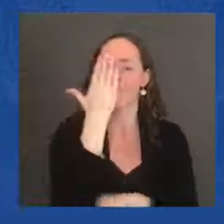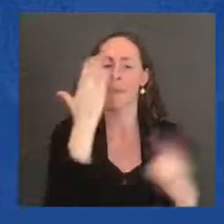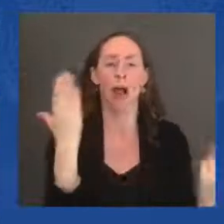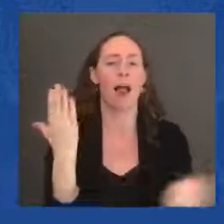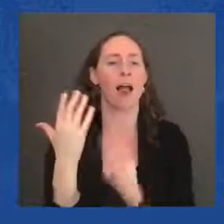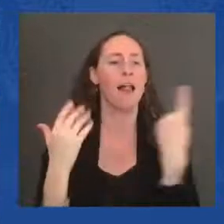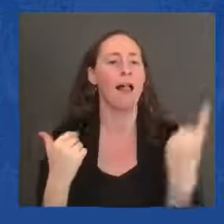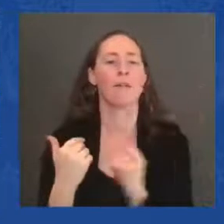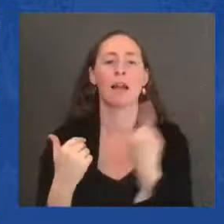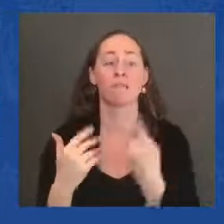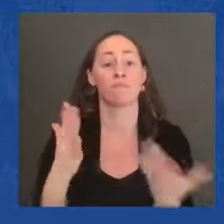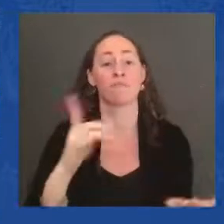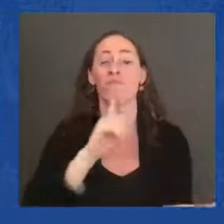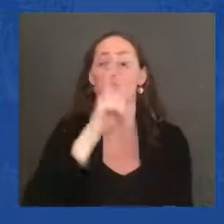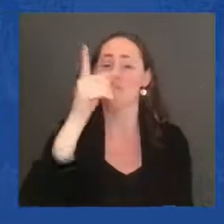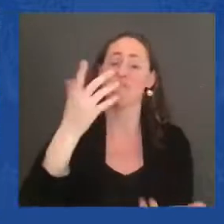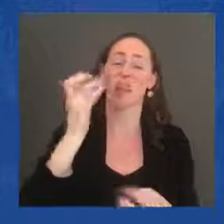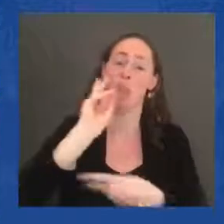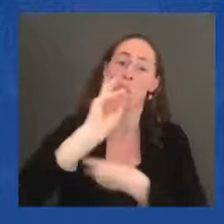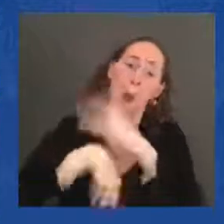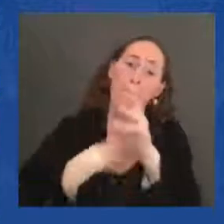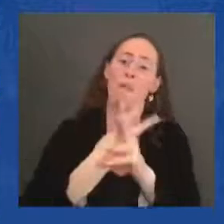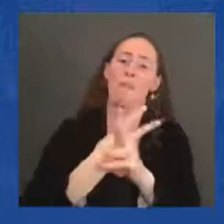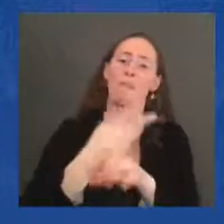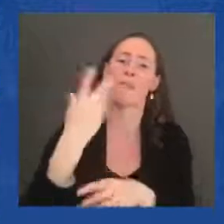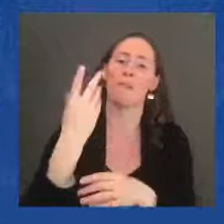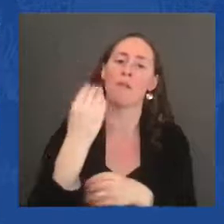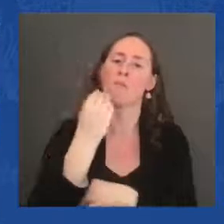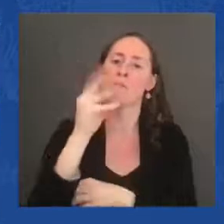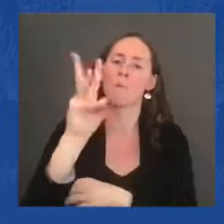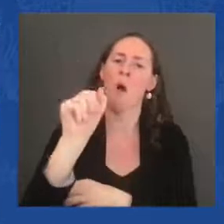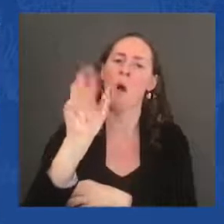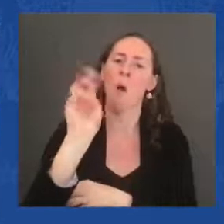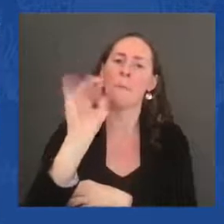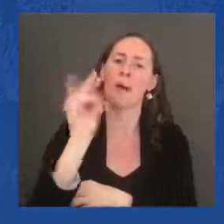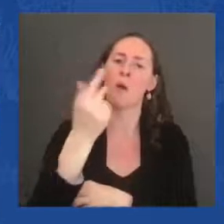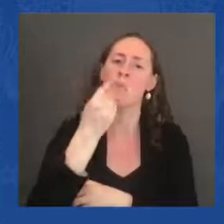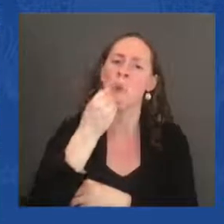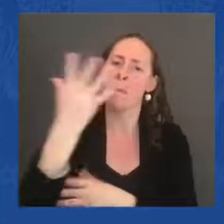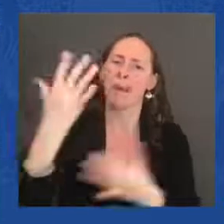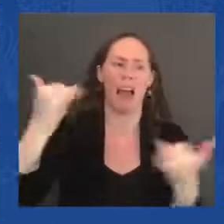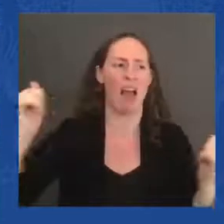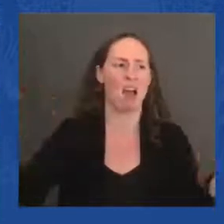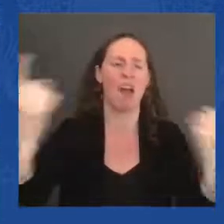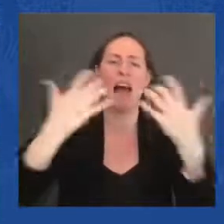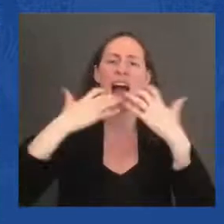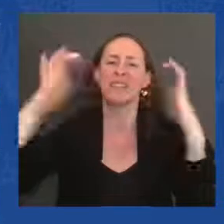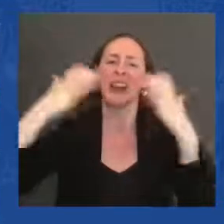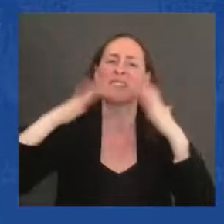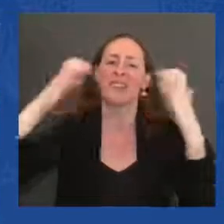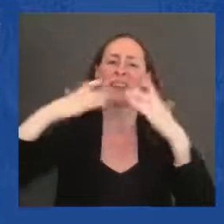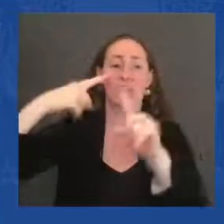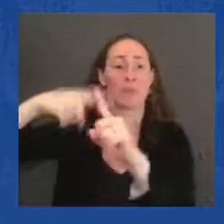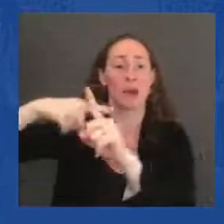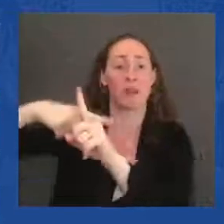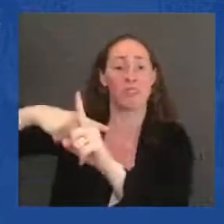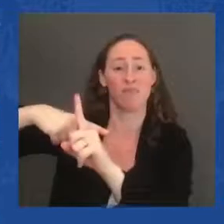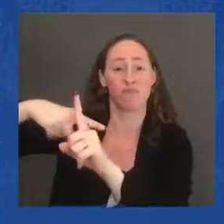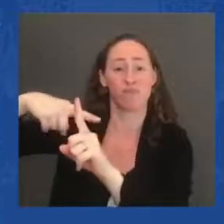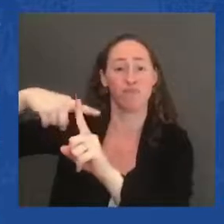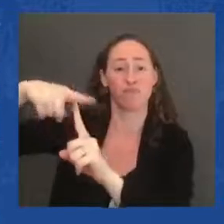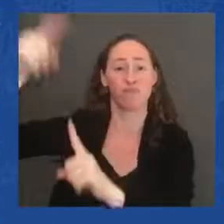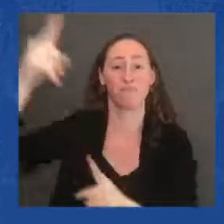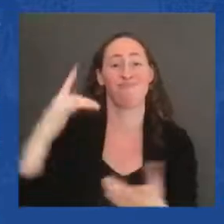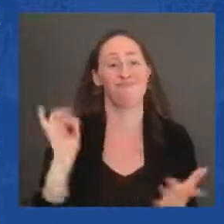it's consequential. And what's going to happen is things aren't going to go back to what they were. It's not like you can build back to what it